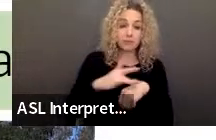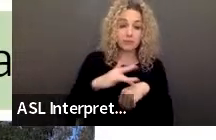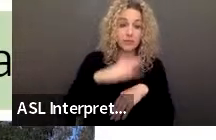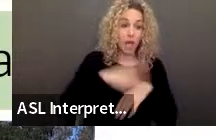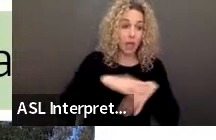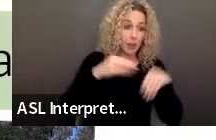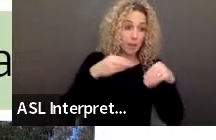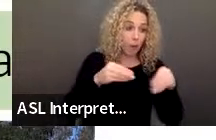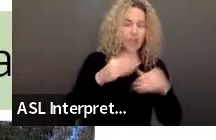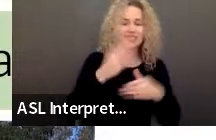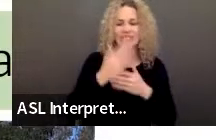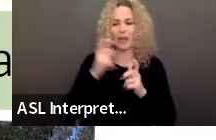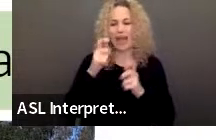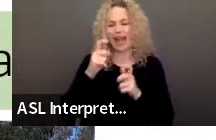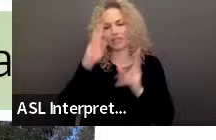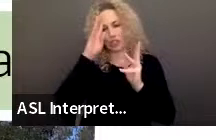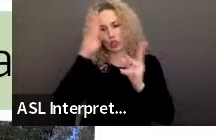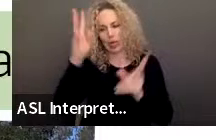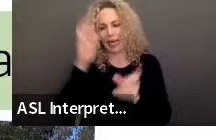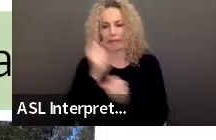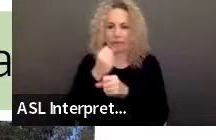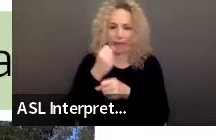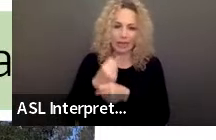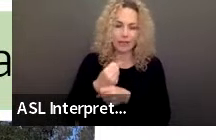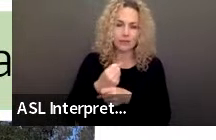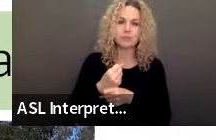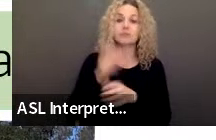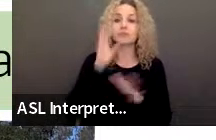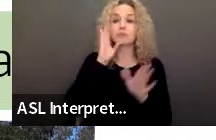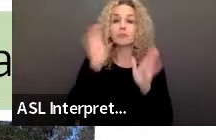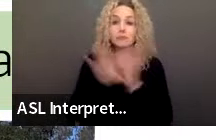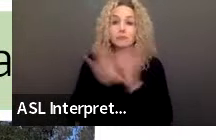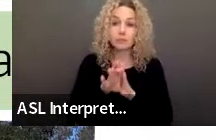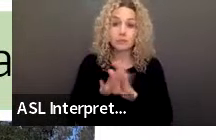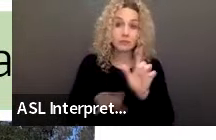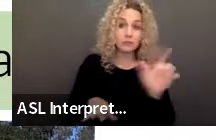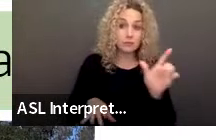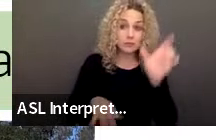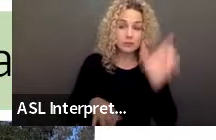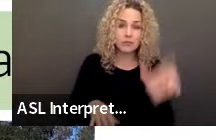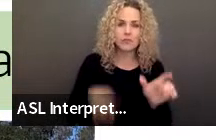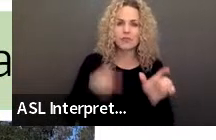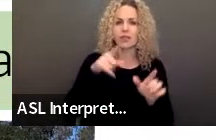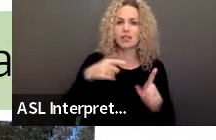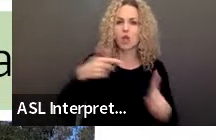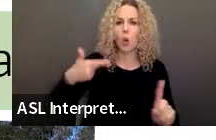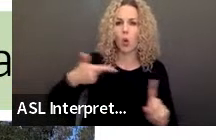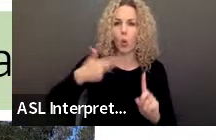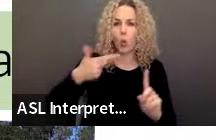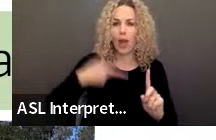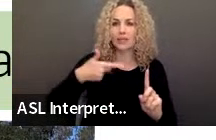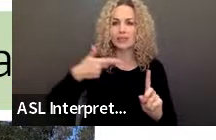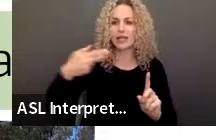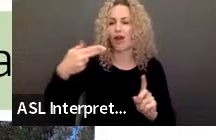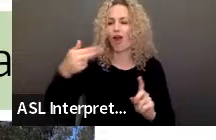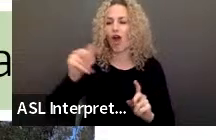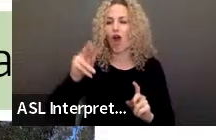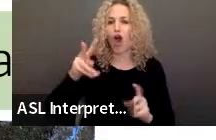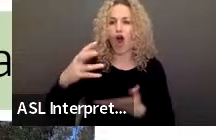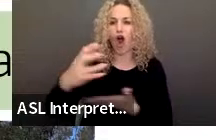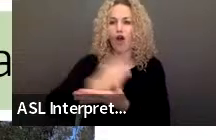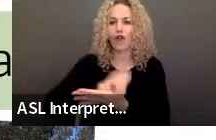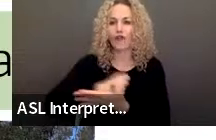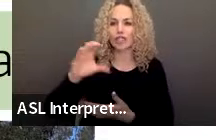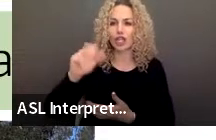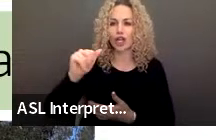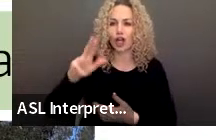to be created. So the image on the left is a photo of a welded harvest cart that holds what we call a